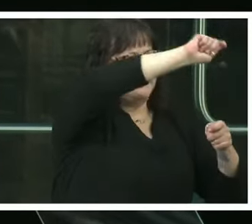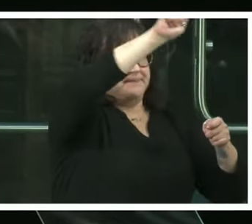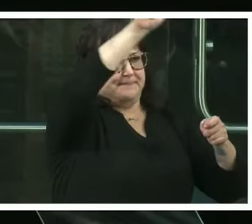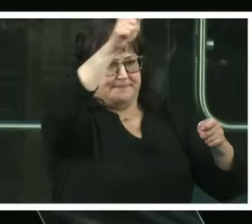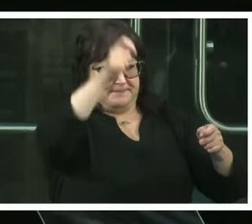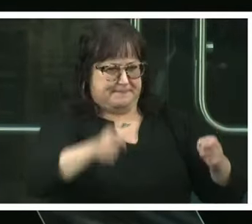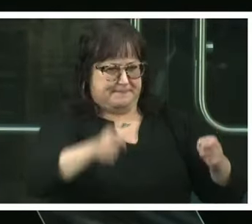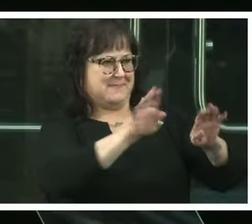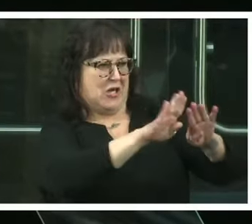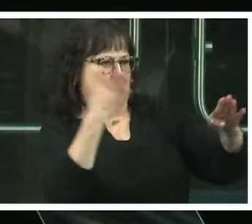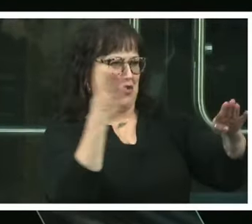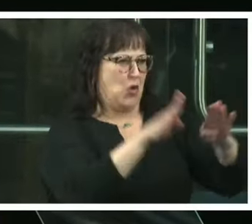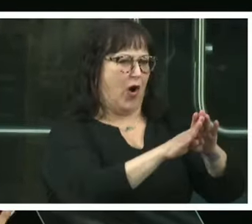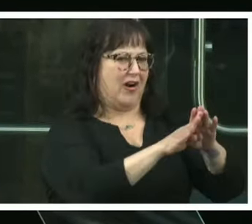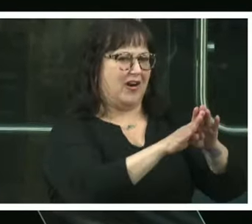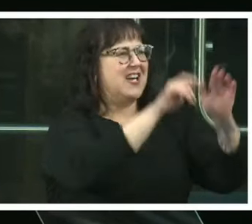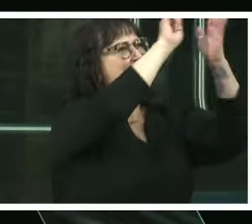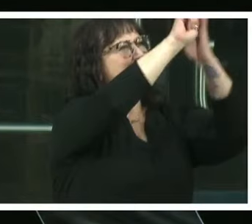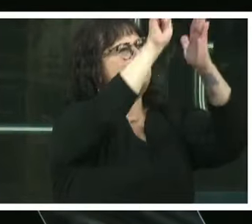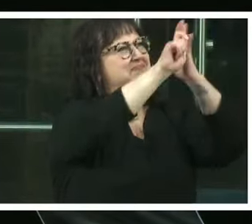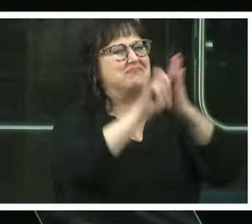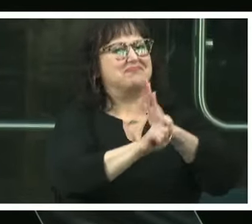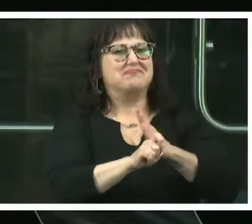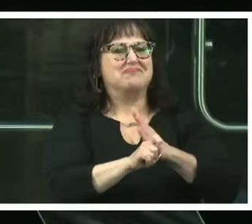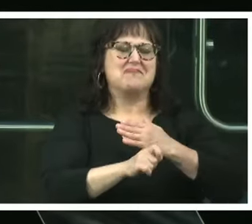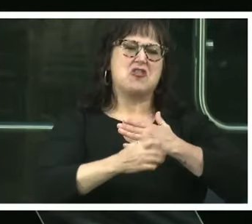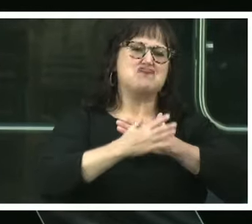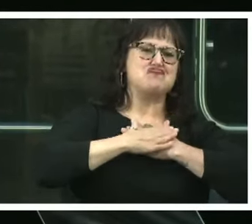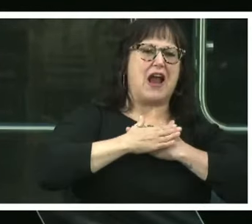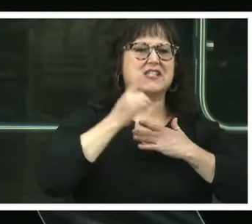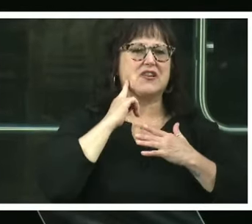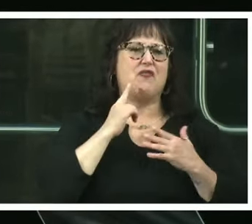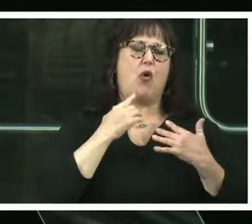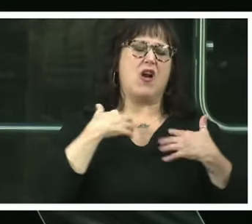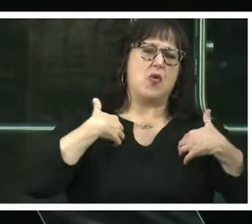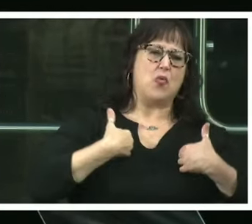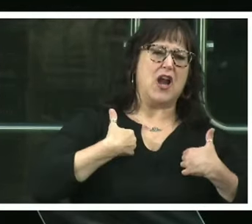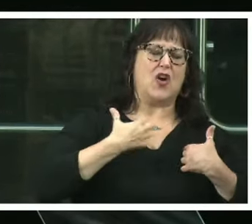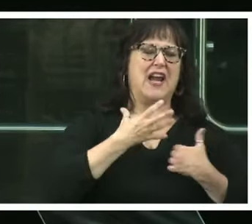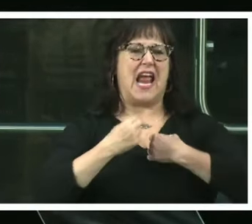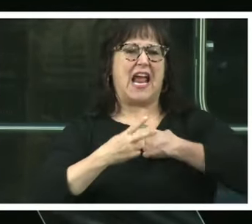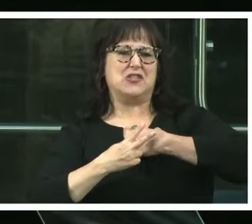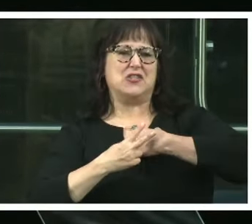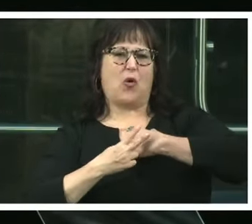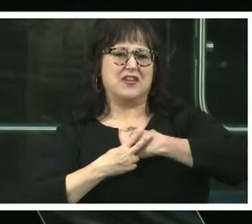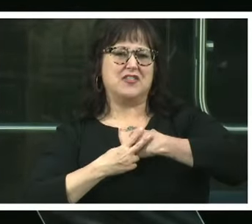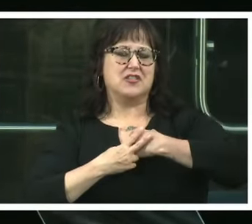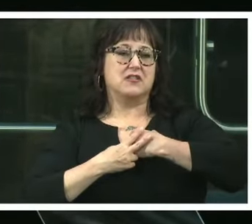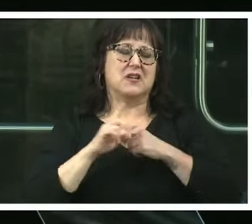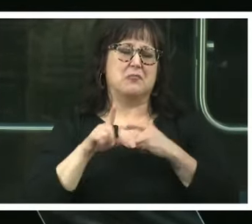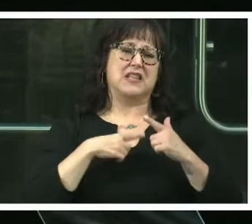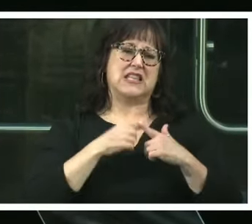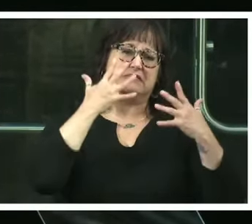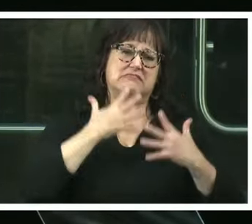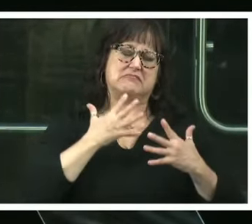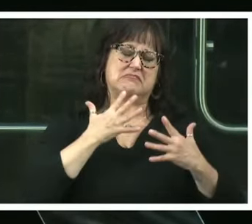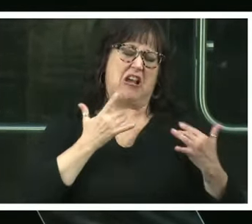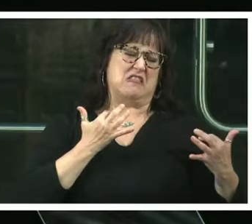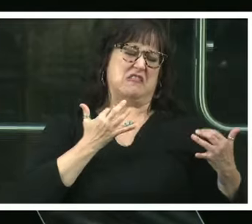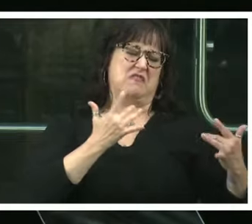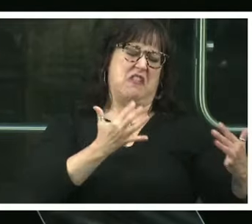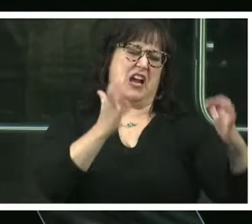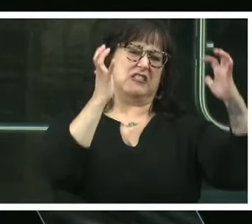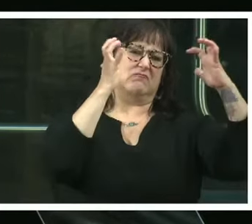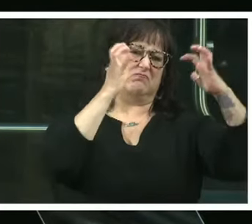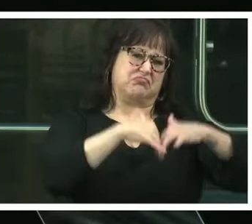"Rest for the weary and storage for trunks." Alas, a great fire in 1851